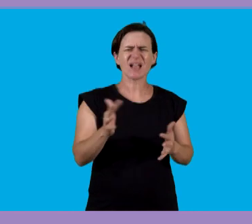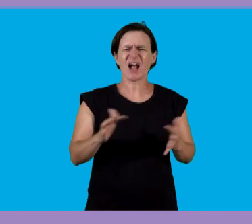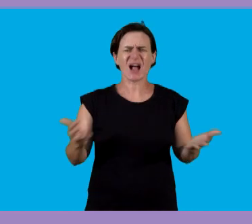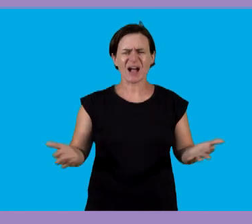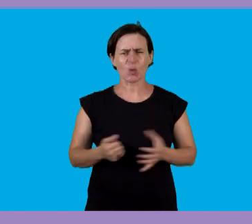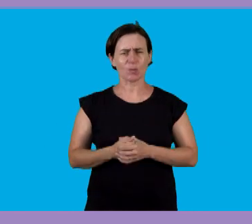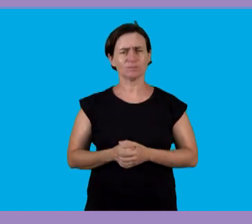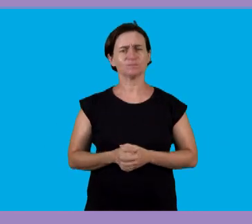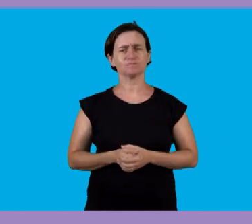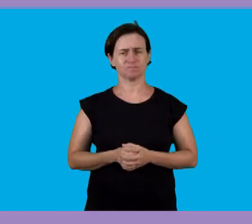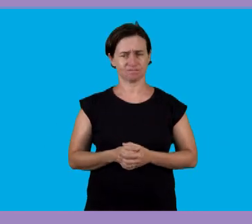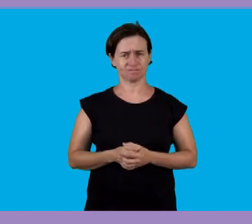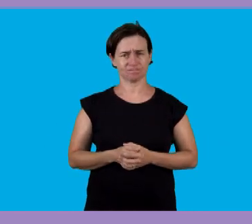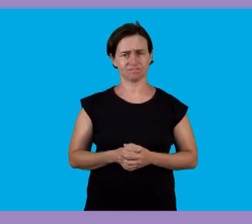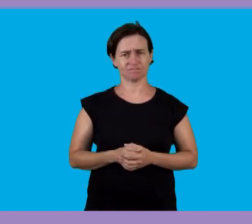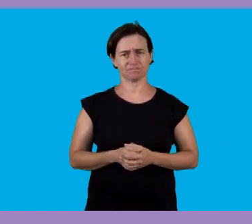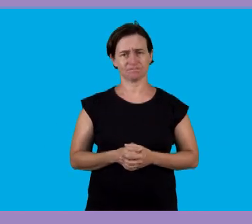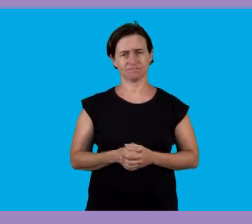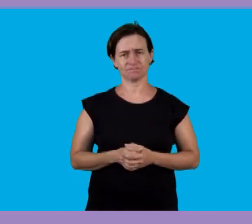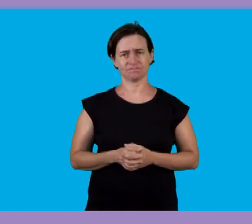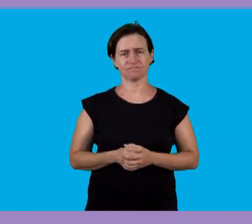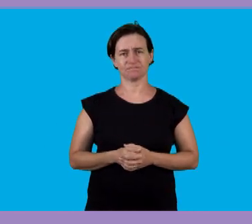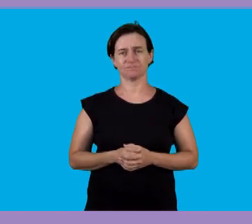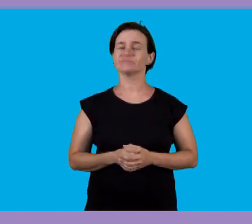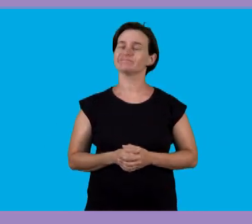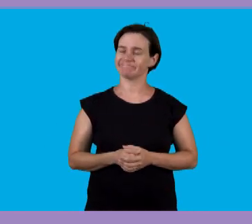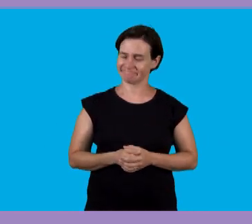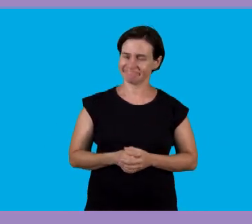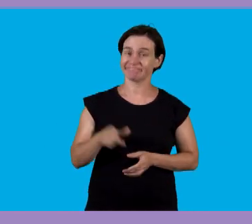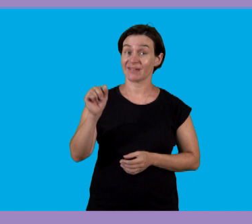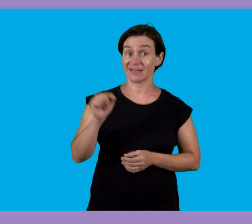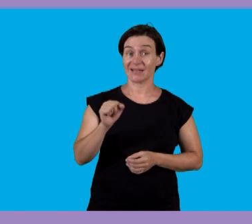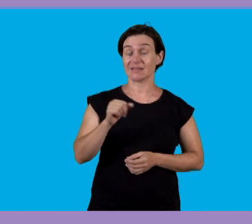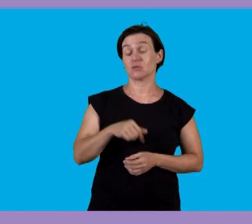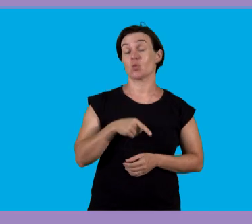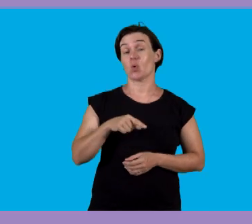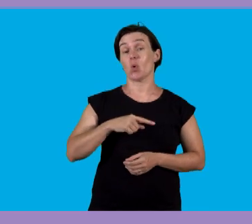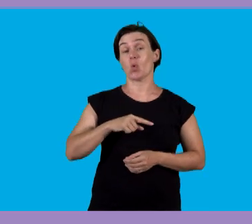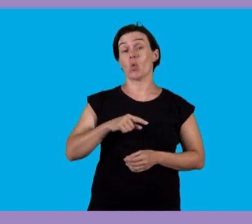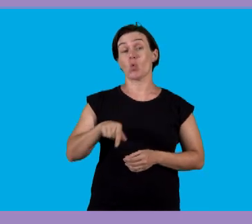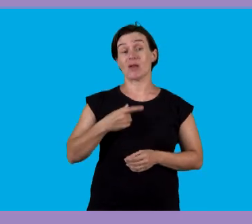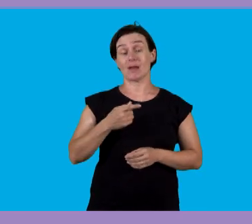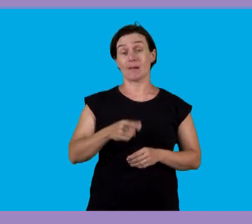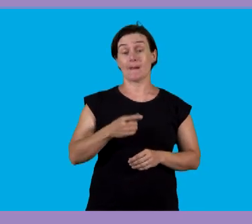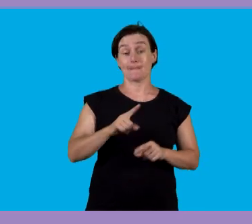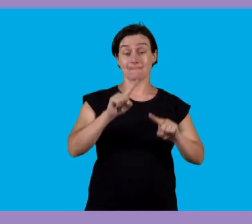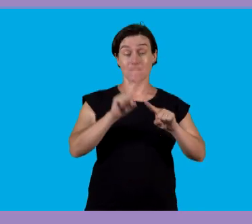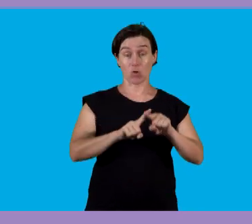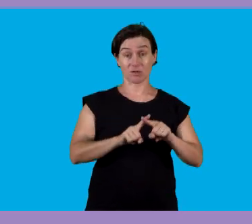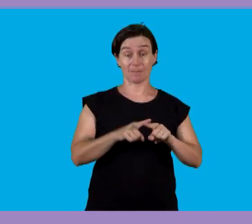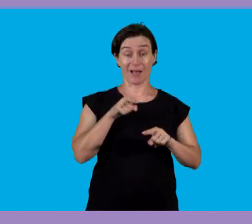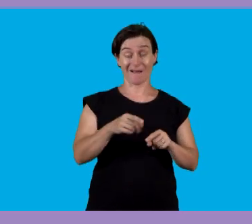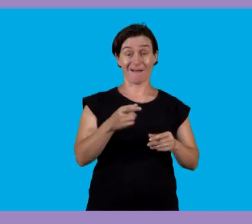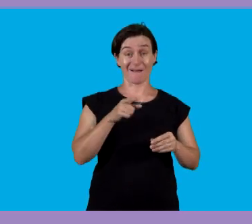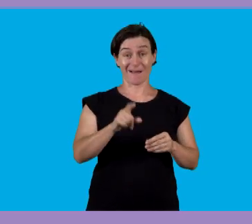value, since as well this is the result from this formula? Well, yes, we are going to multiply our